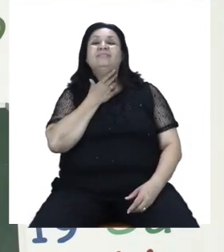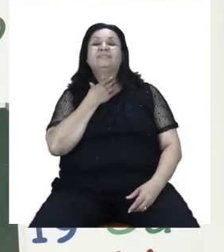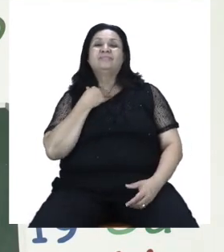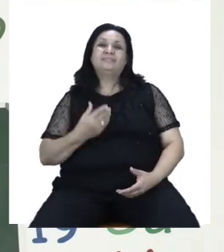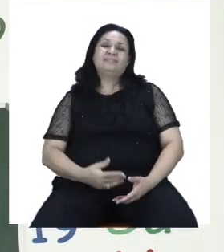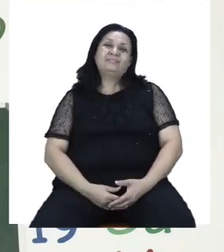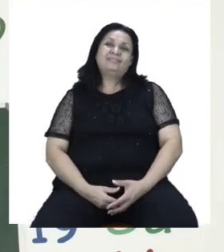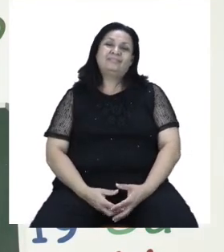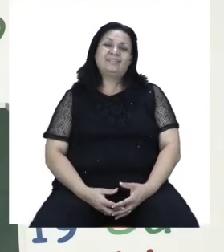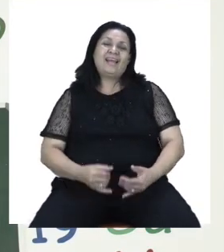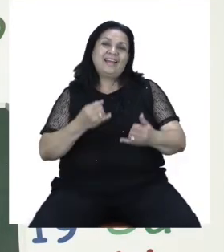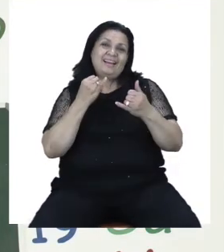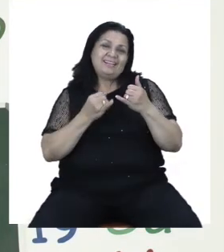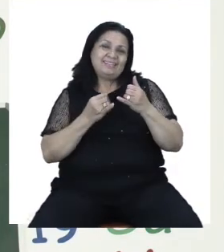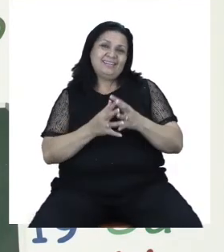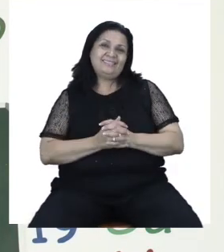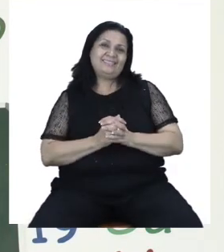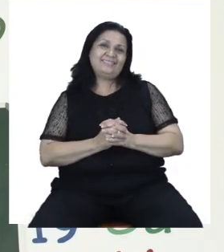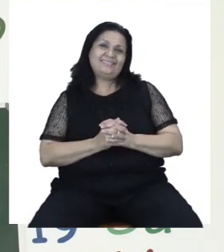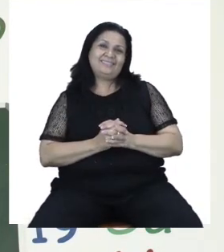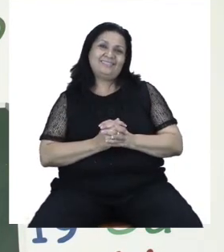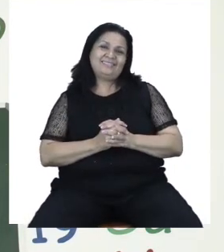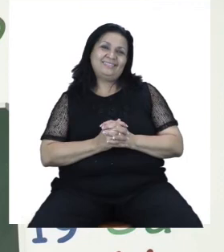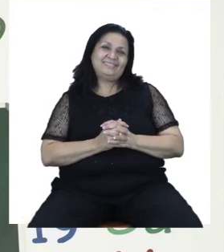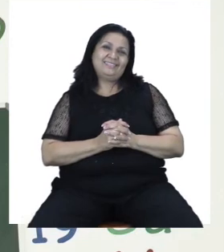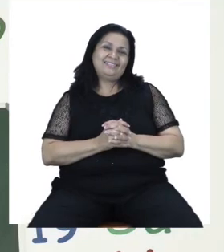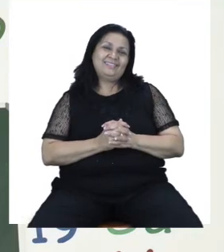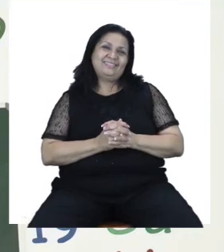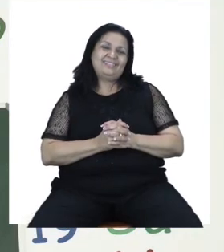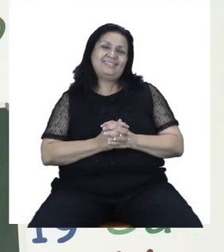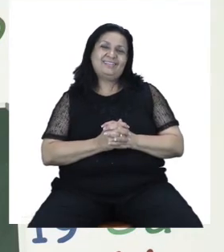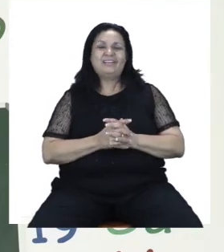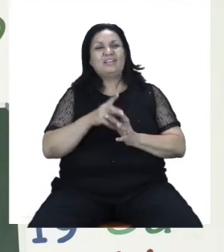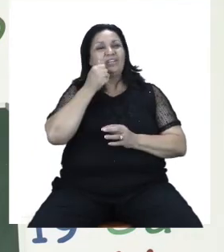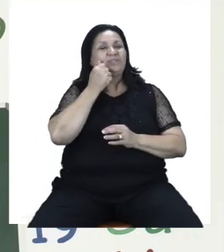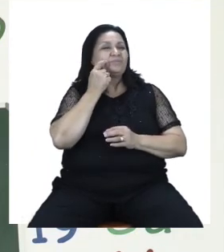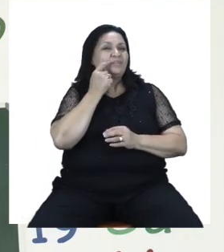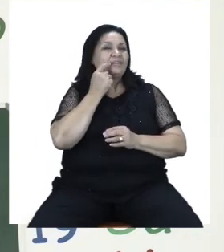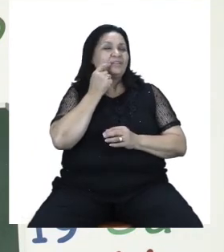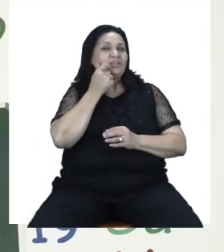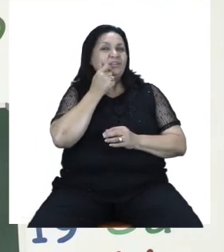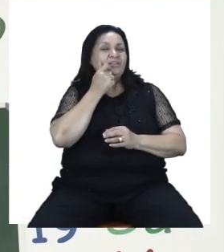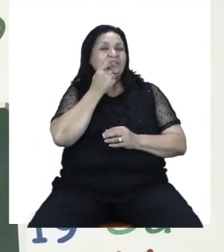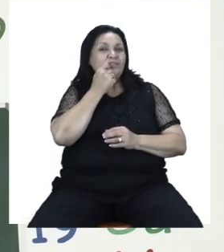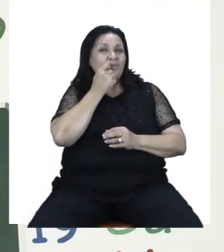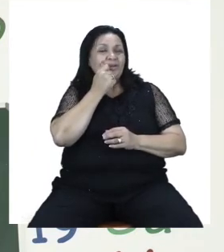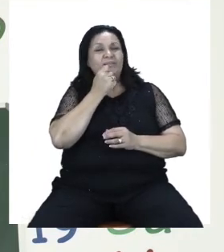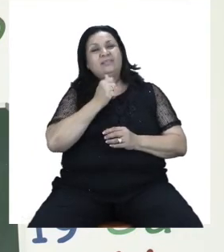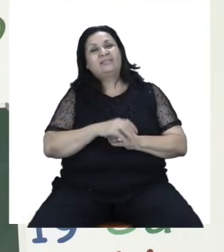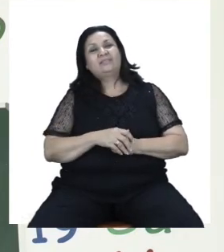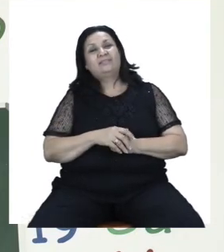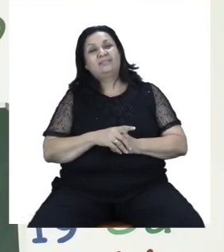And last thing, we are going to try the sweet jar. Now the sweet jar,